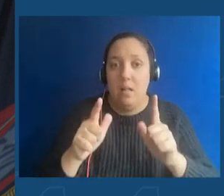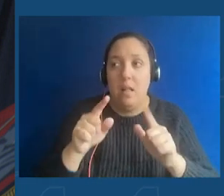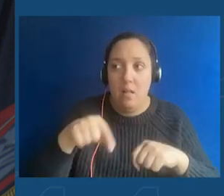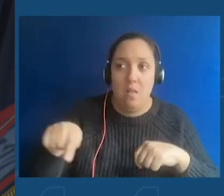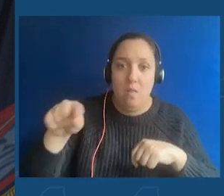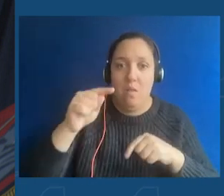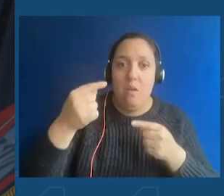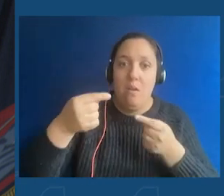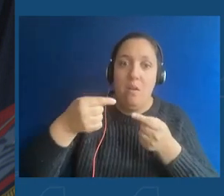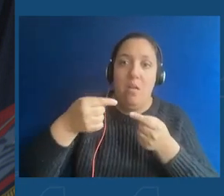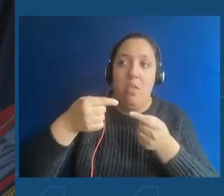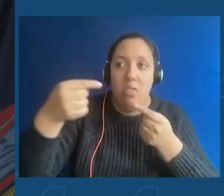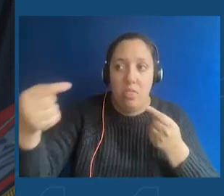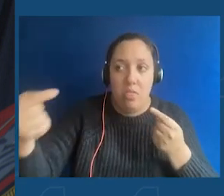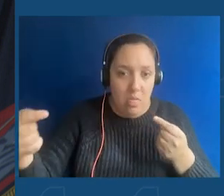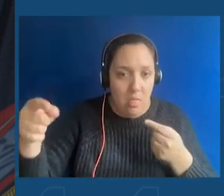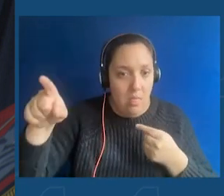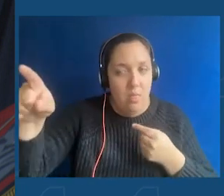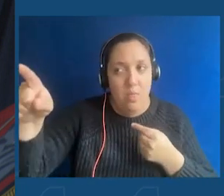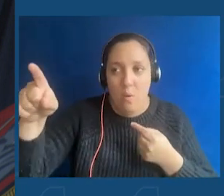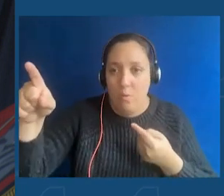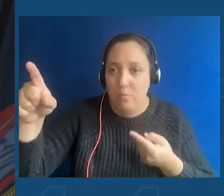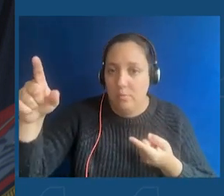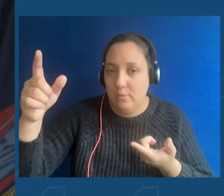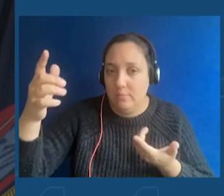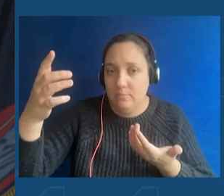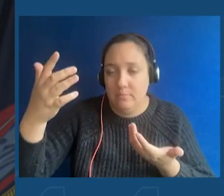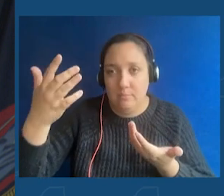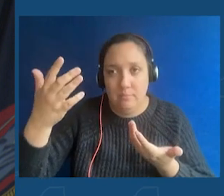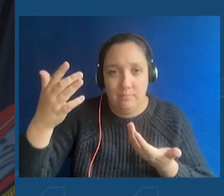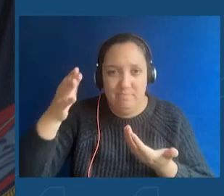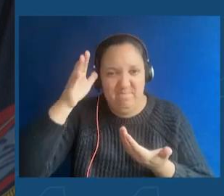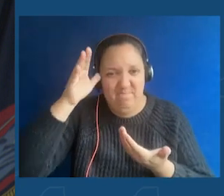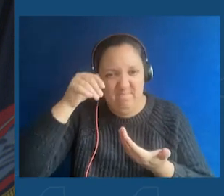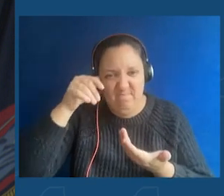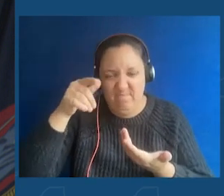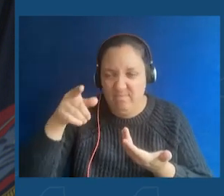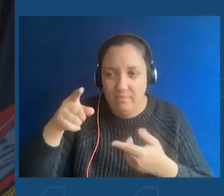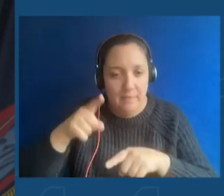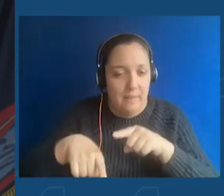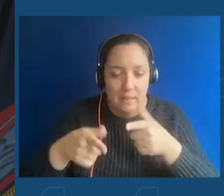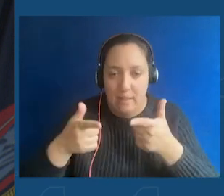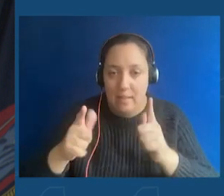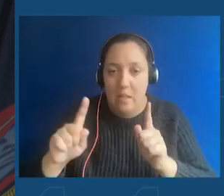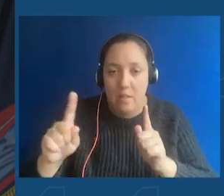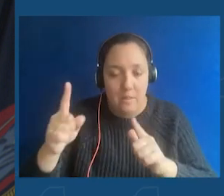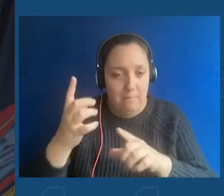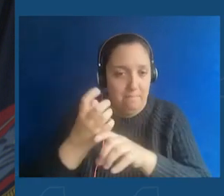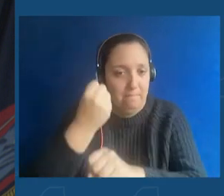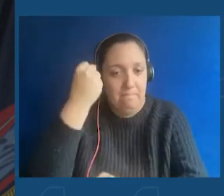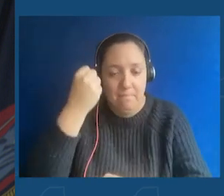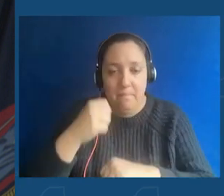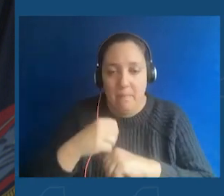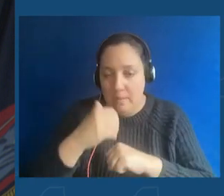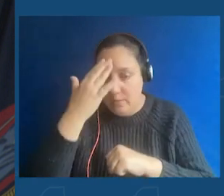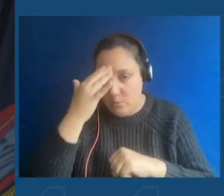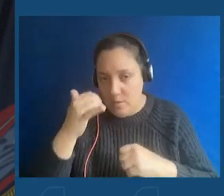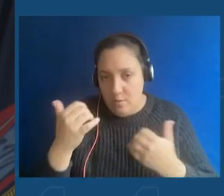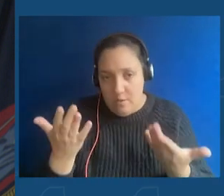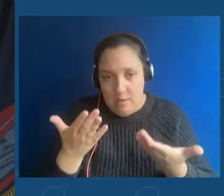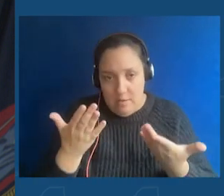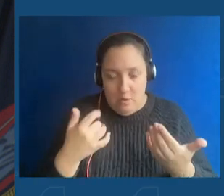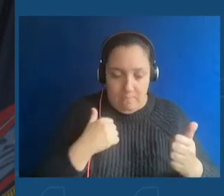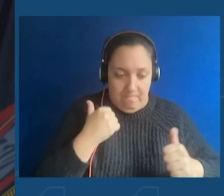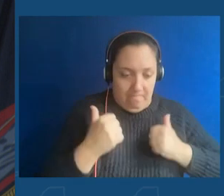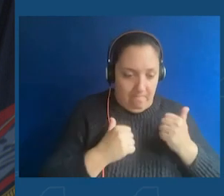stopping. We must meet this moment with tenacity and the leadership that's required. And that's why we're gathered. That's why